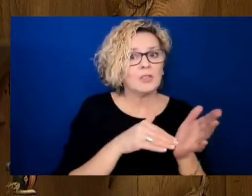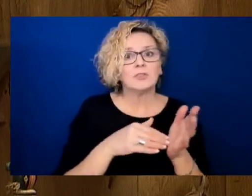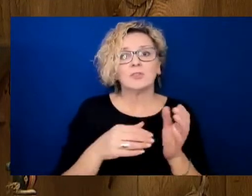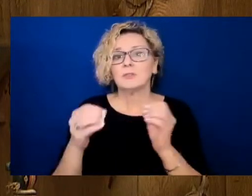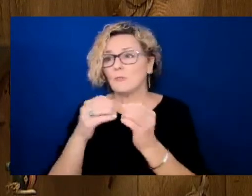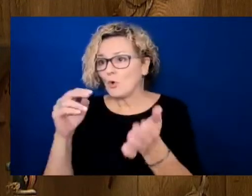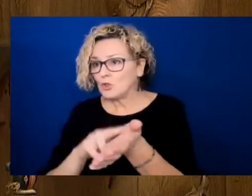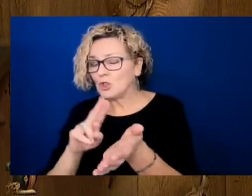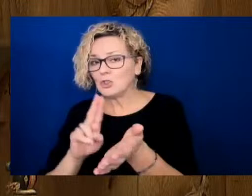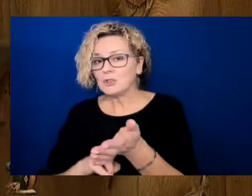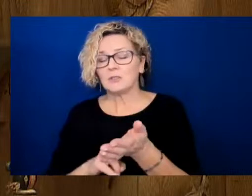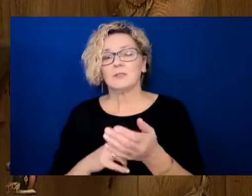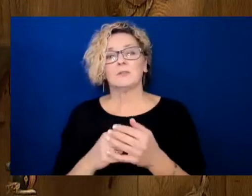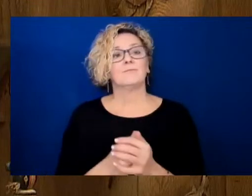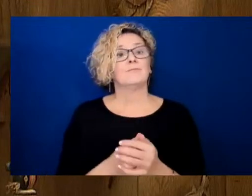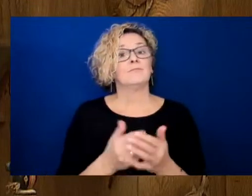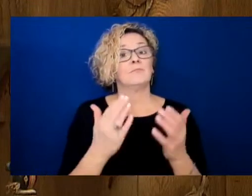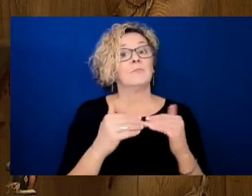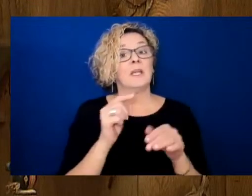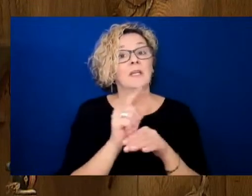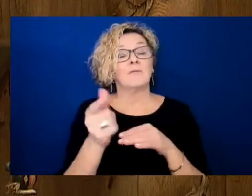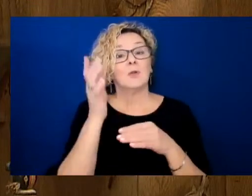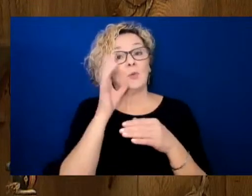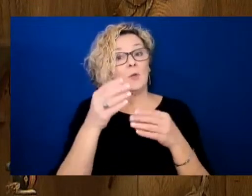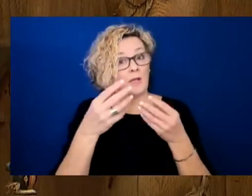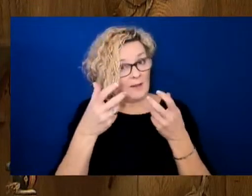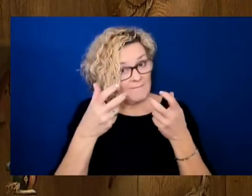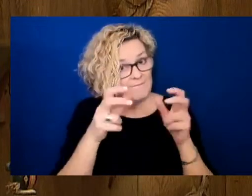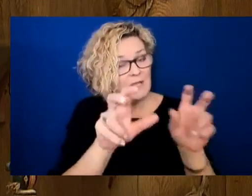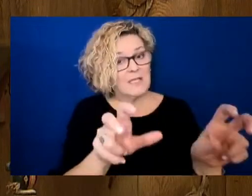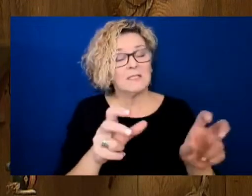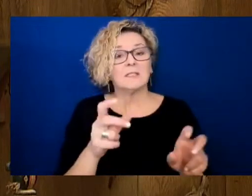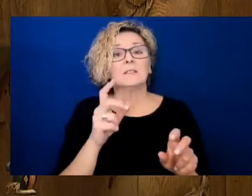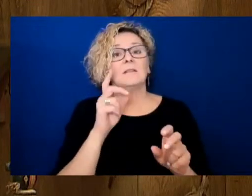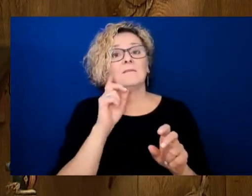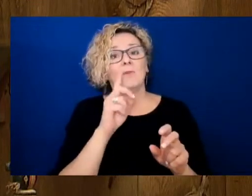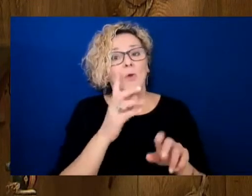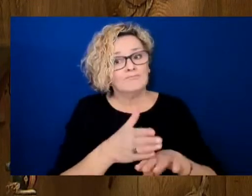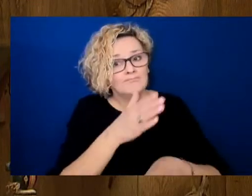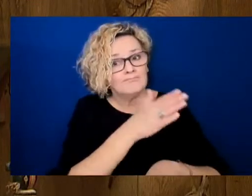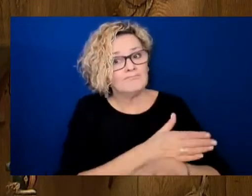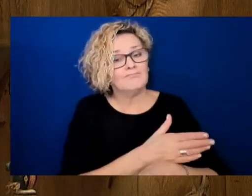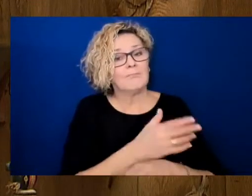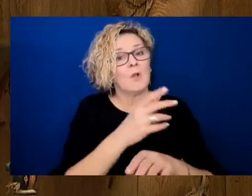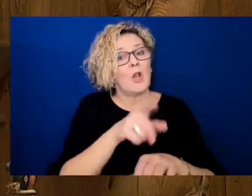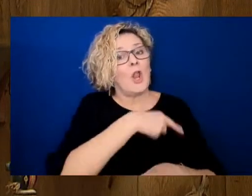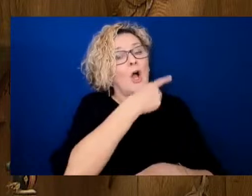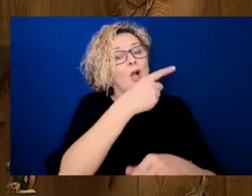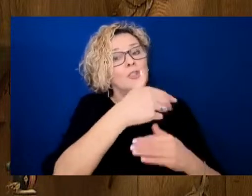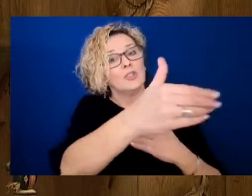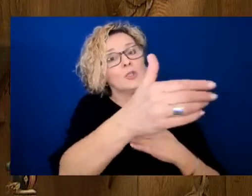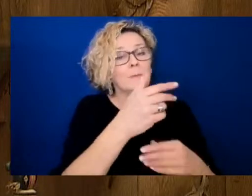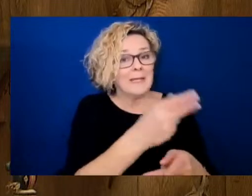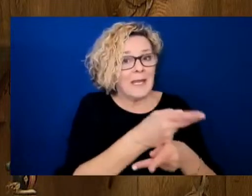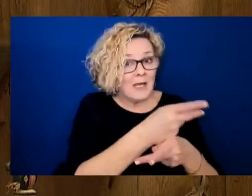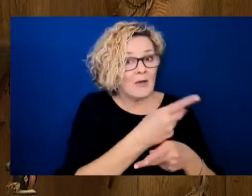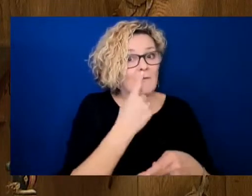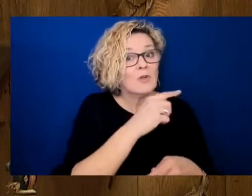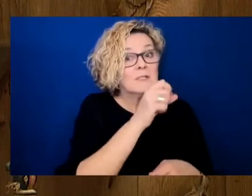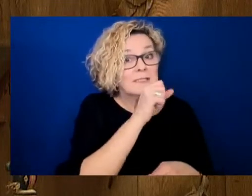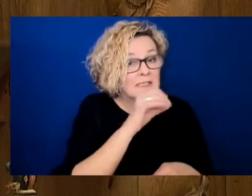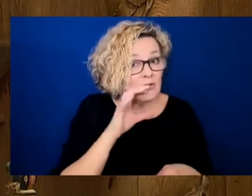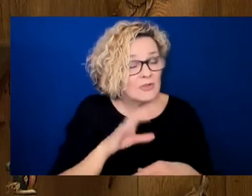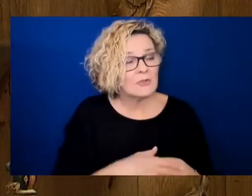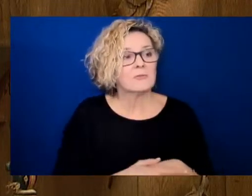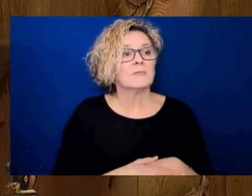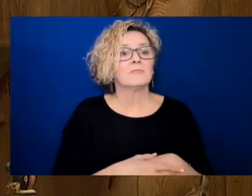investments to strengthen home and community long-term care services for seniors. and it will take new action to build on